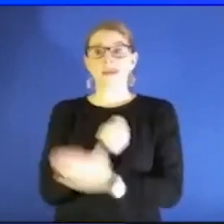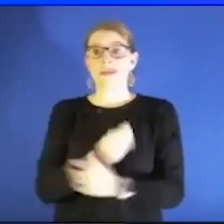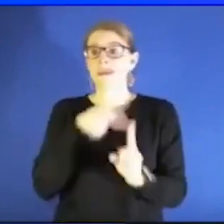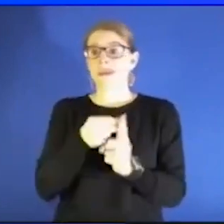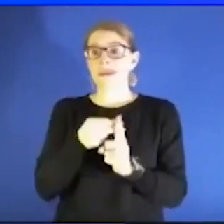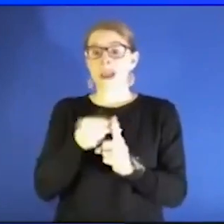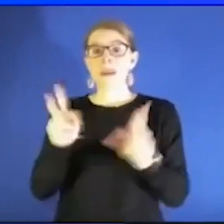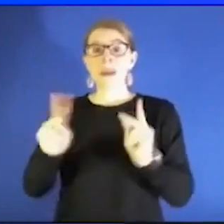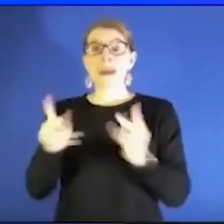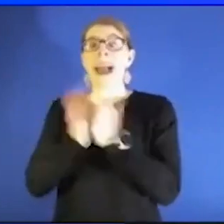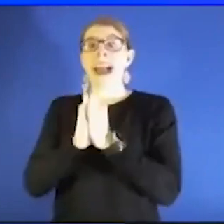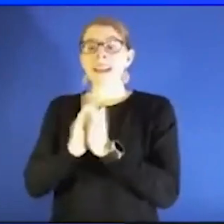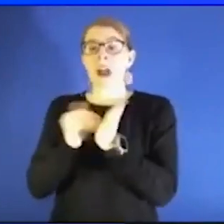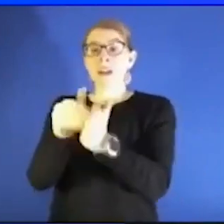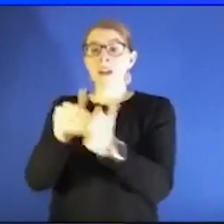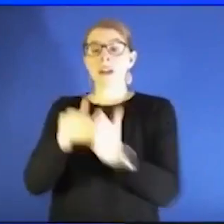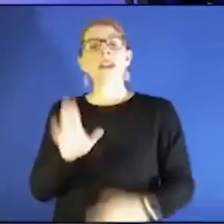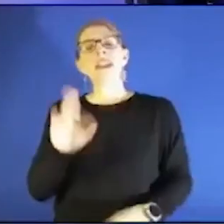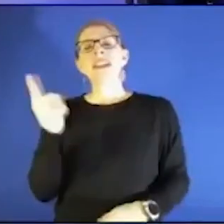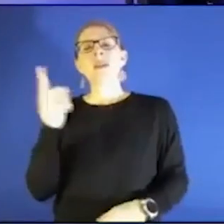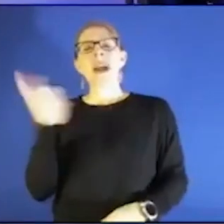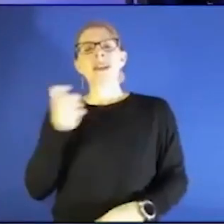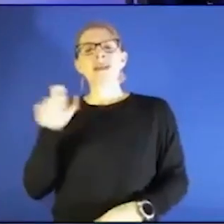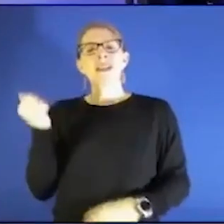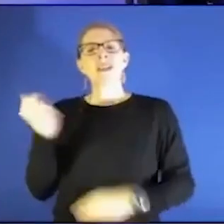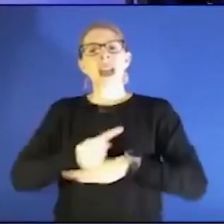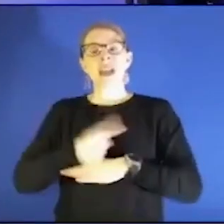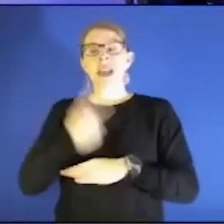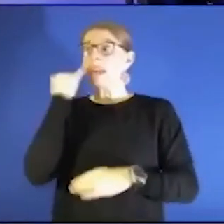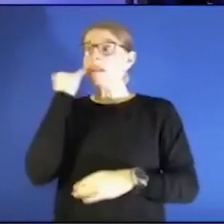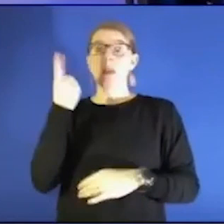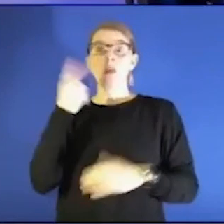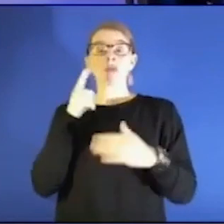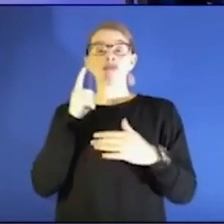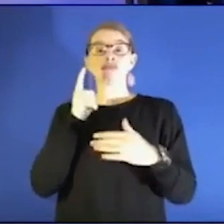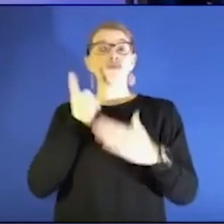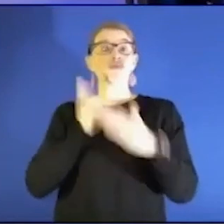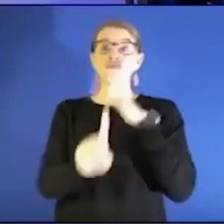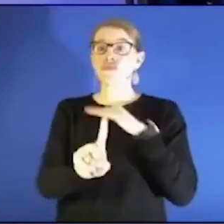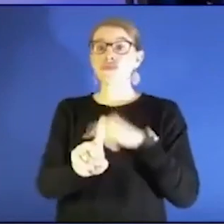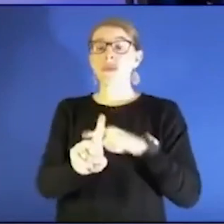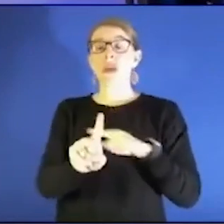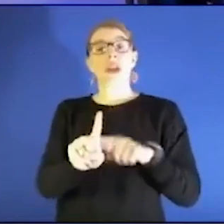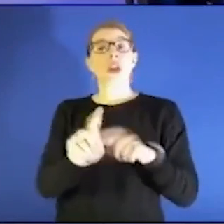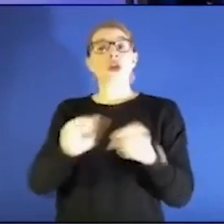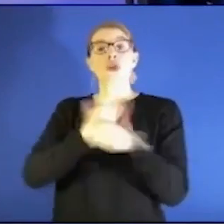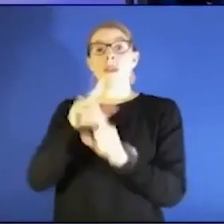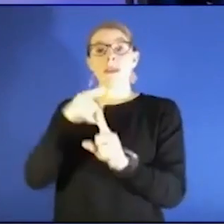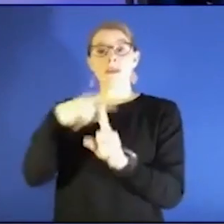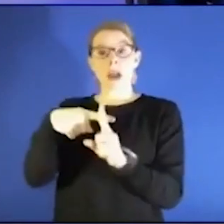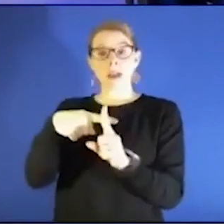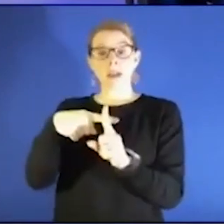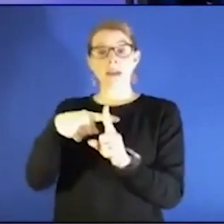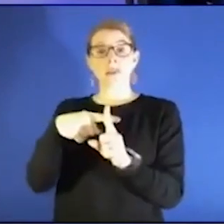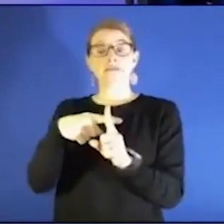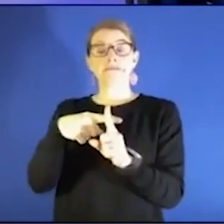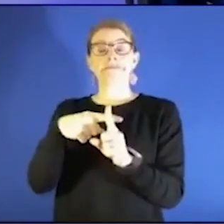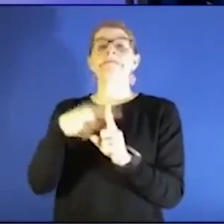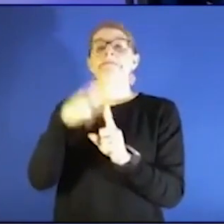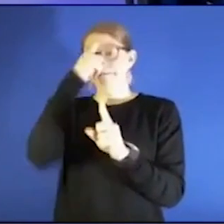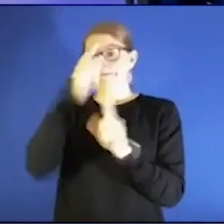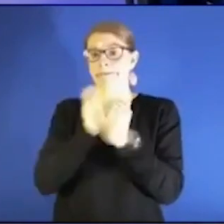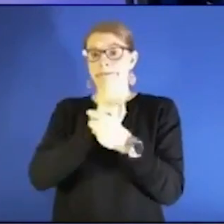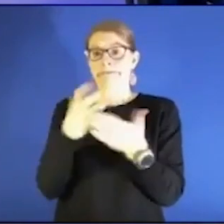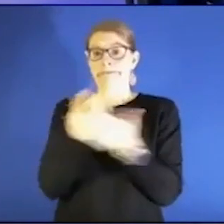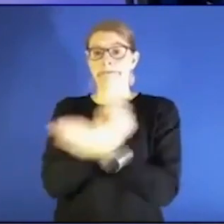for that all the time. I was going to ask, somebody asked me the other day, if somebody comes in with COVID, has a change of heart and wants to get the vaccine, they can't get it right